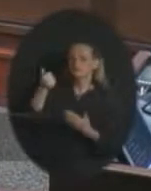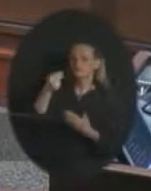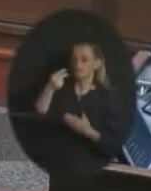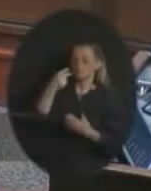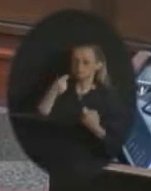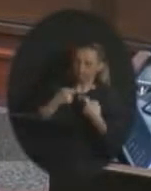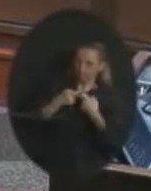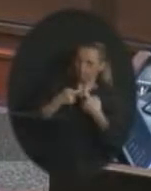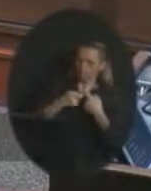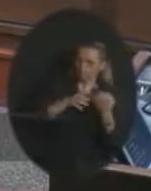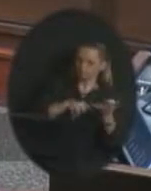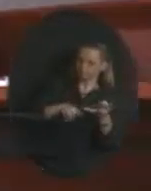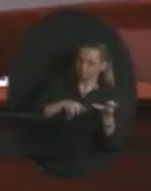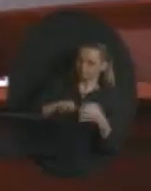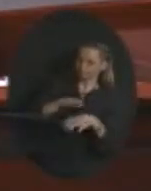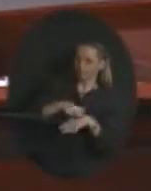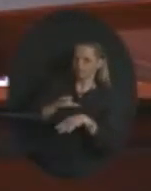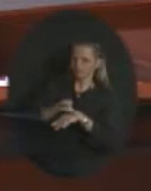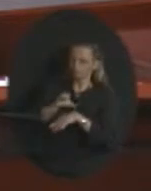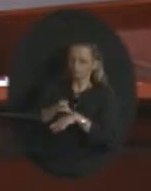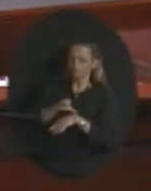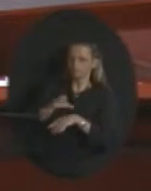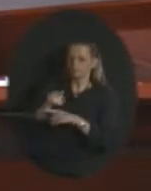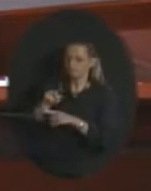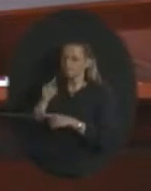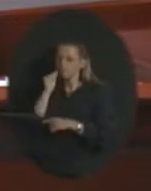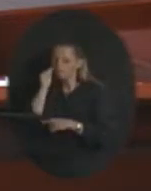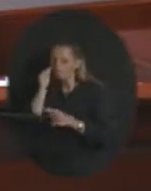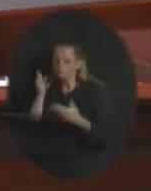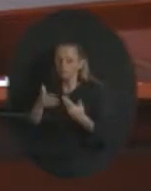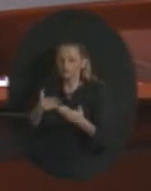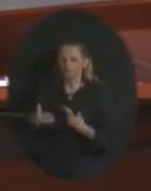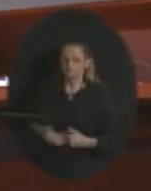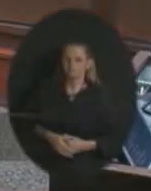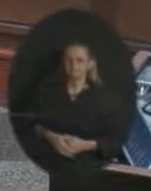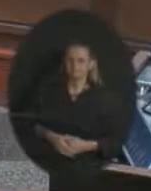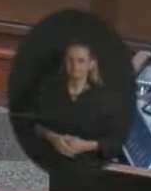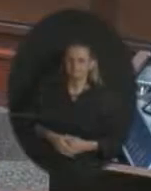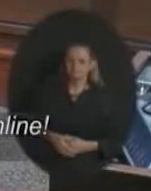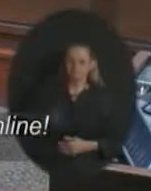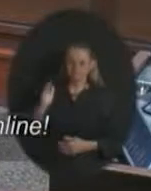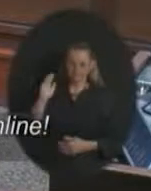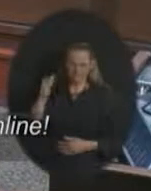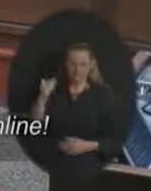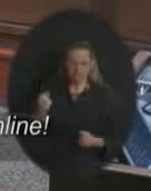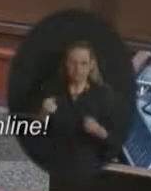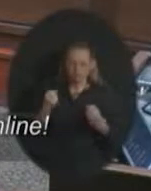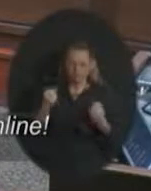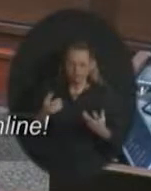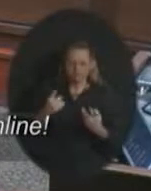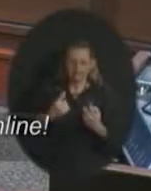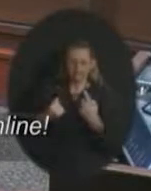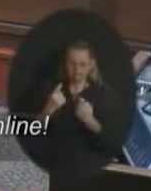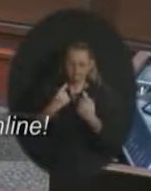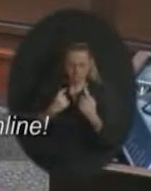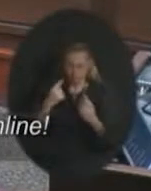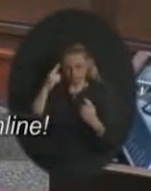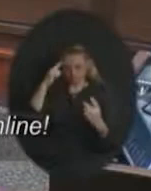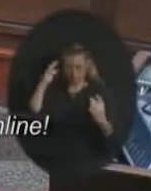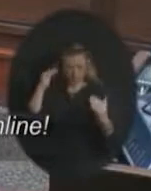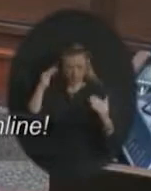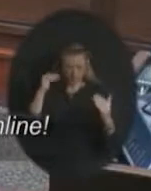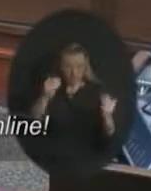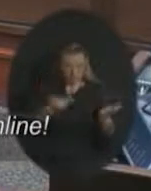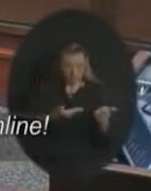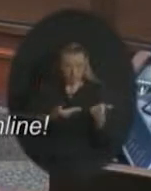sounds like we will talk some more, but we're not in a hurry to go. Well, Dr. Berry, it sounds like we have a lot of questions. Do you anticipate bringing us